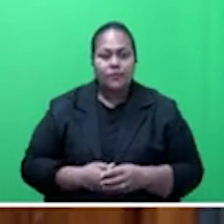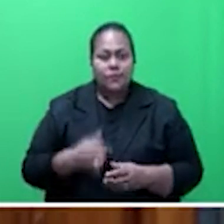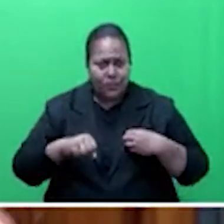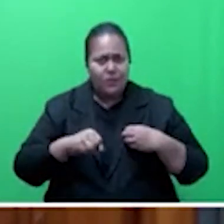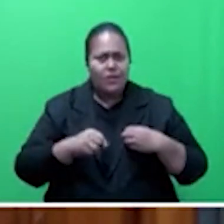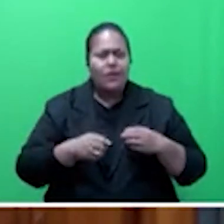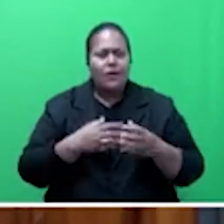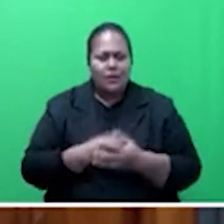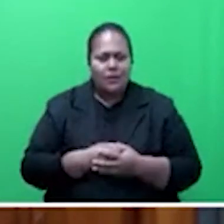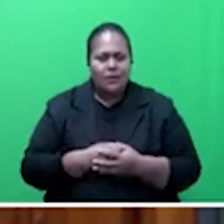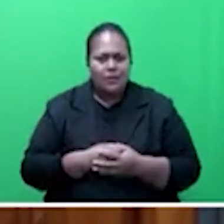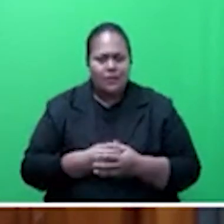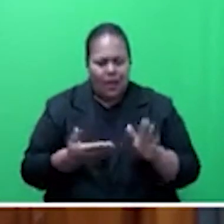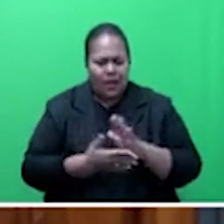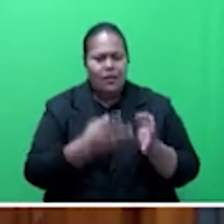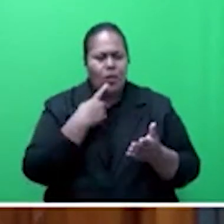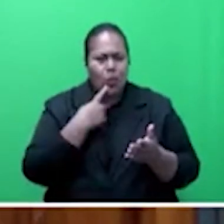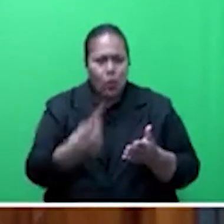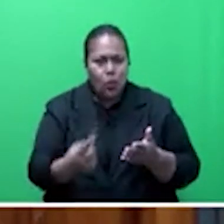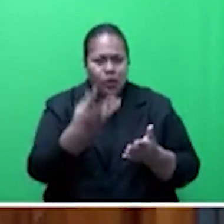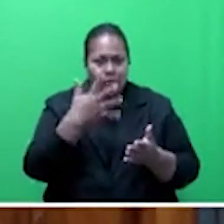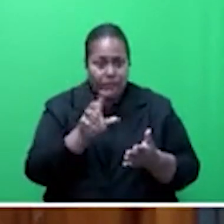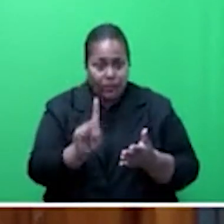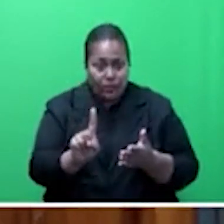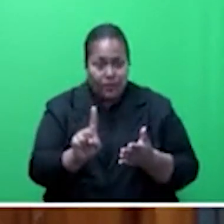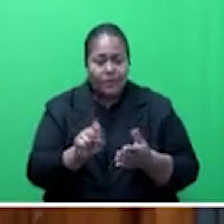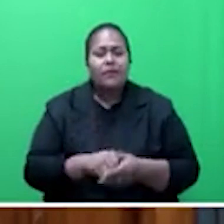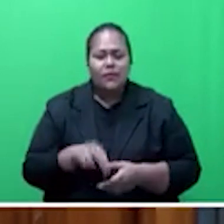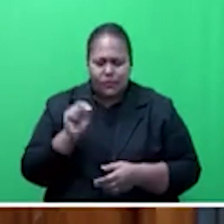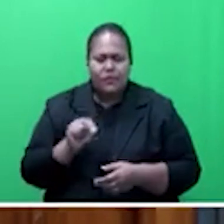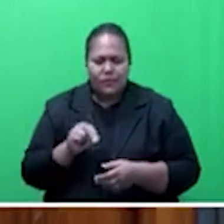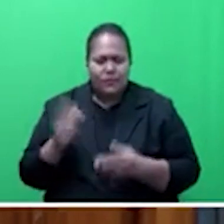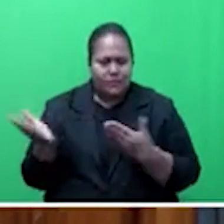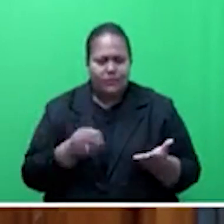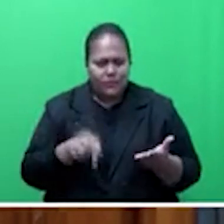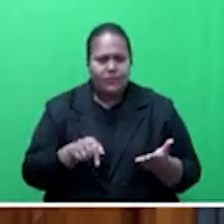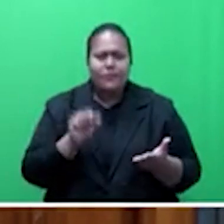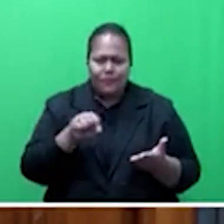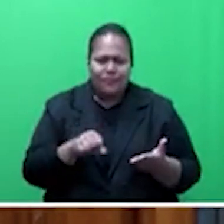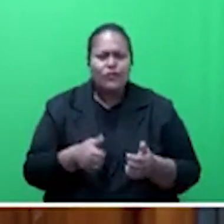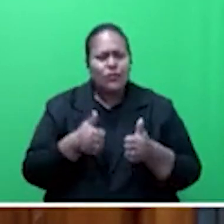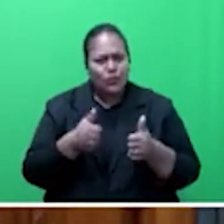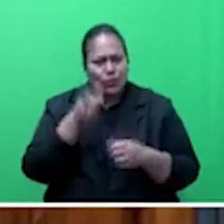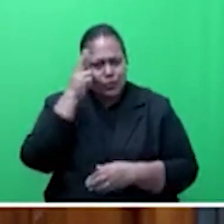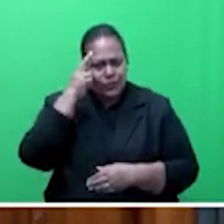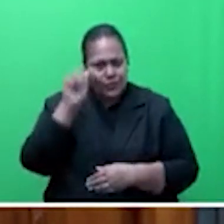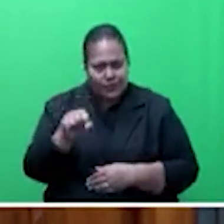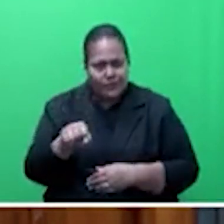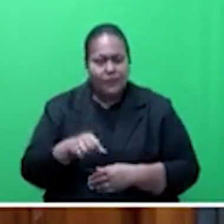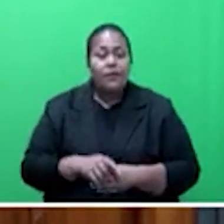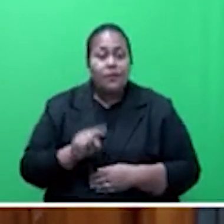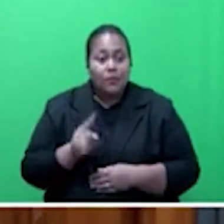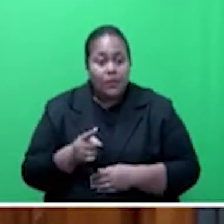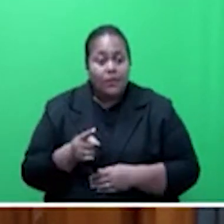because it's necessary to have it come through Parliament, understanding Order 51 per se, because there is good reason for it. But